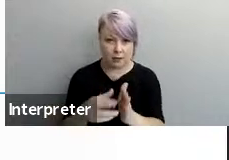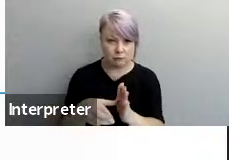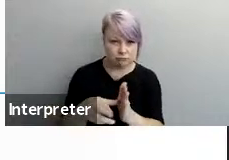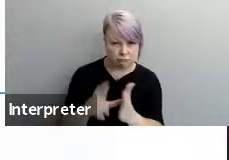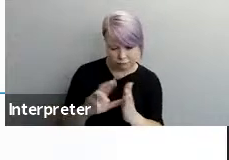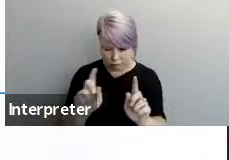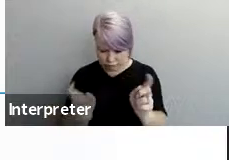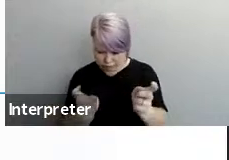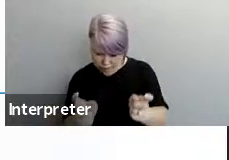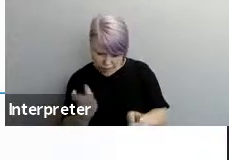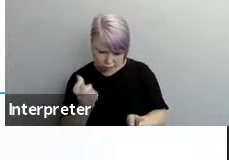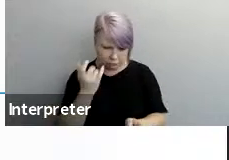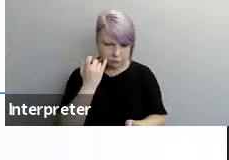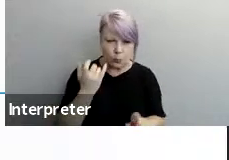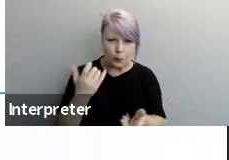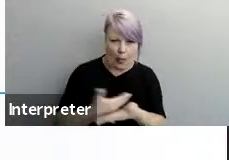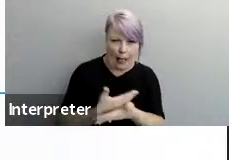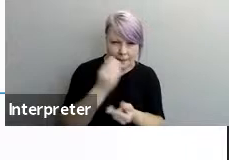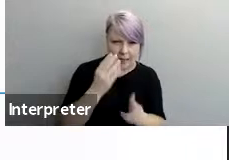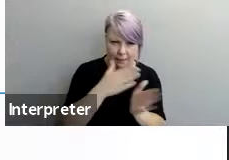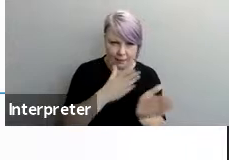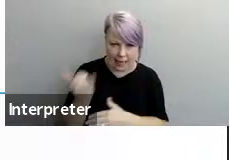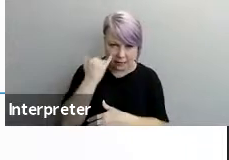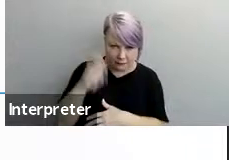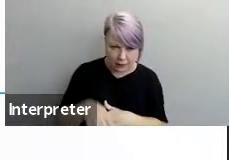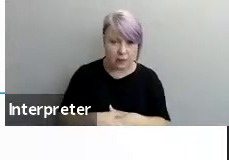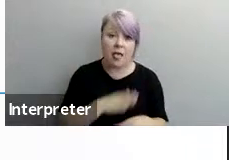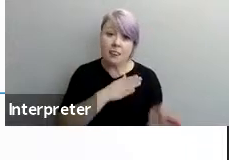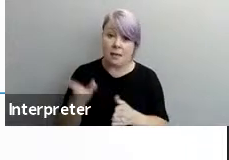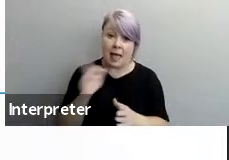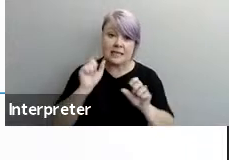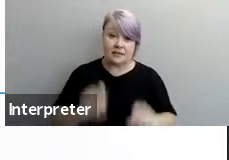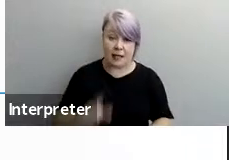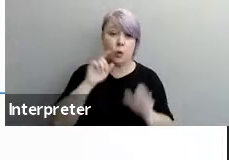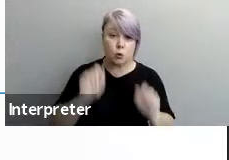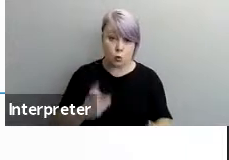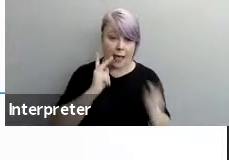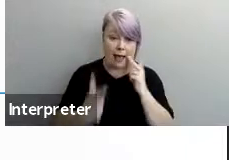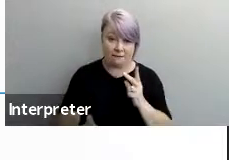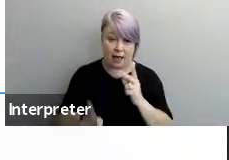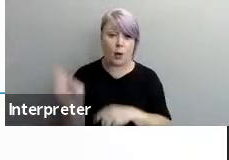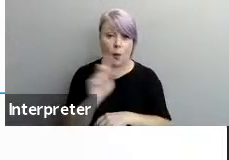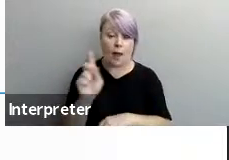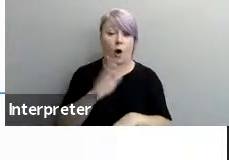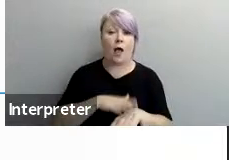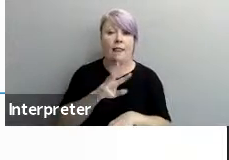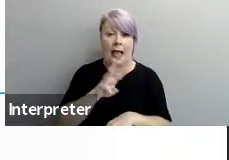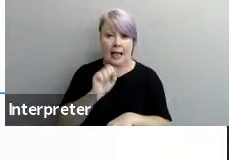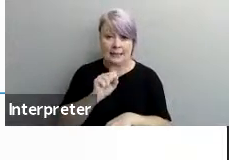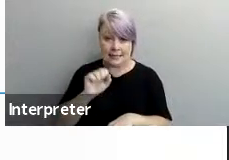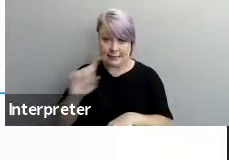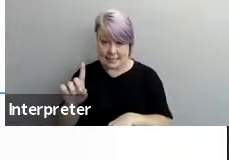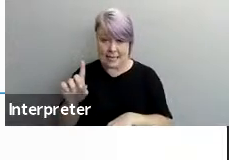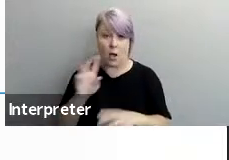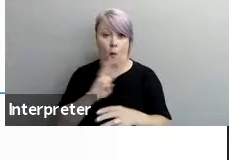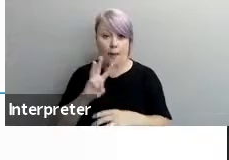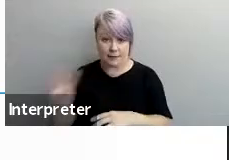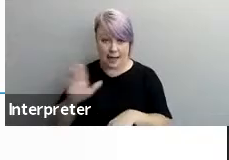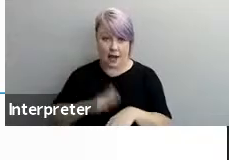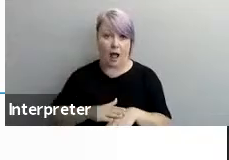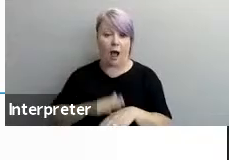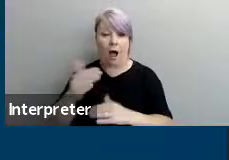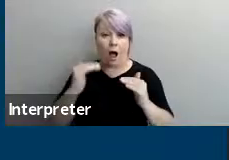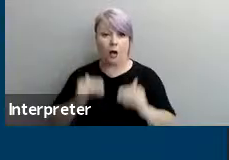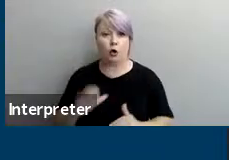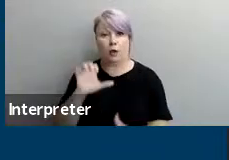every 6 months, we'll update the plan. And the plan is available for the public to view on the SSD website under the COVID information section.